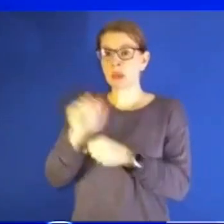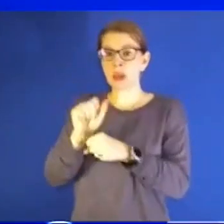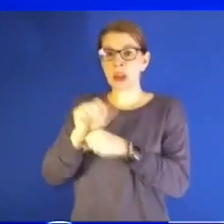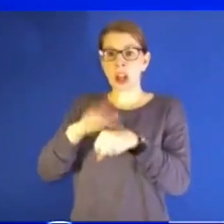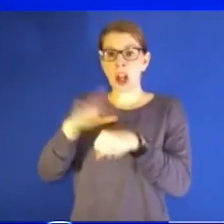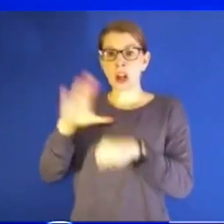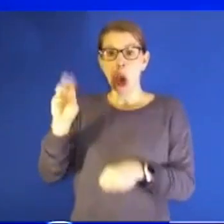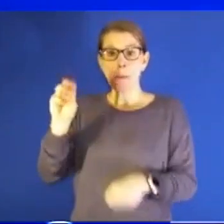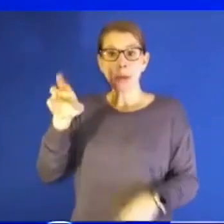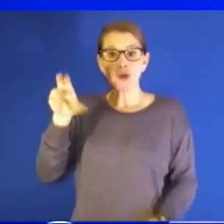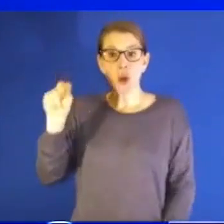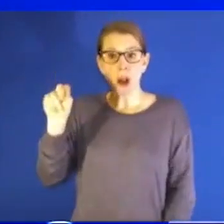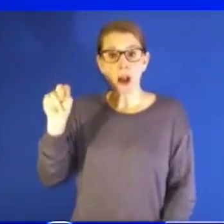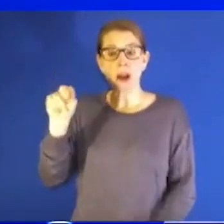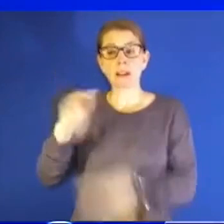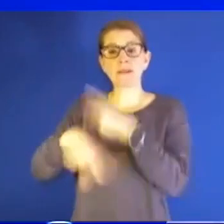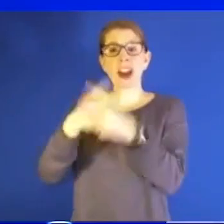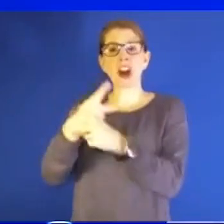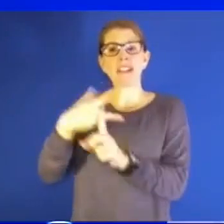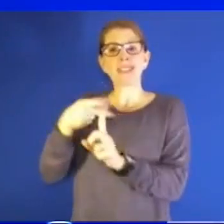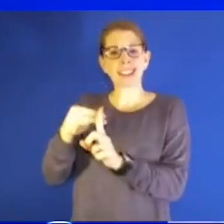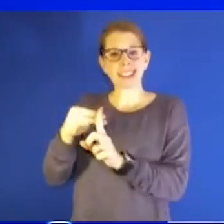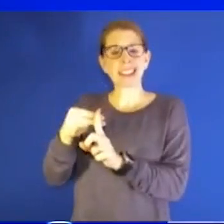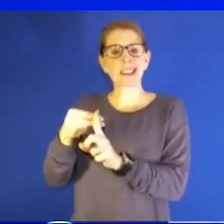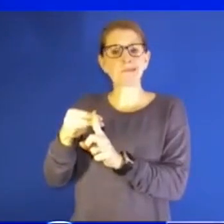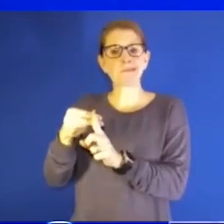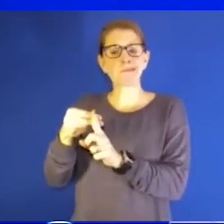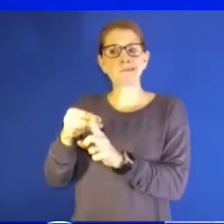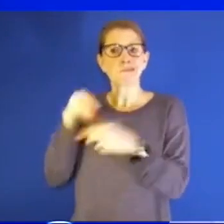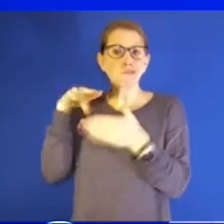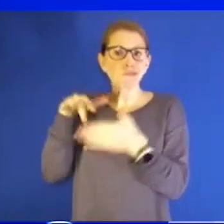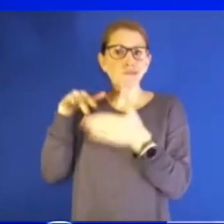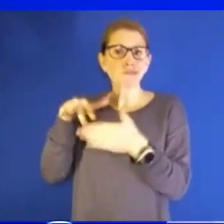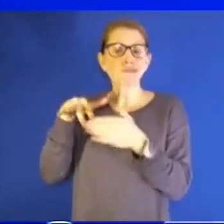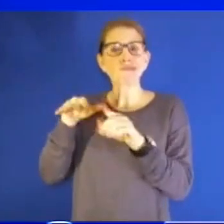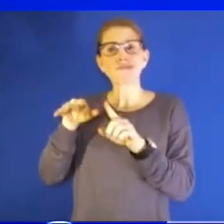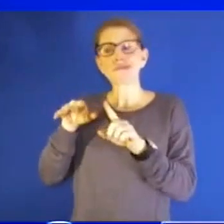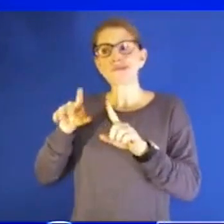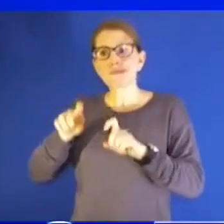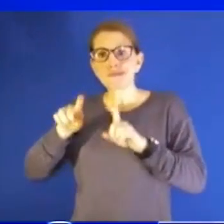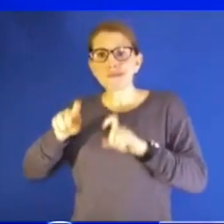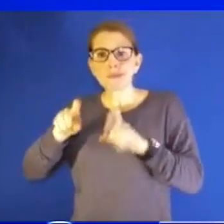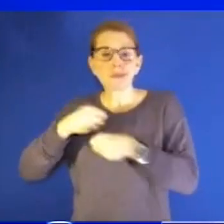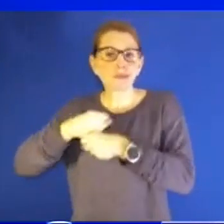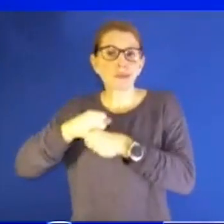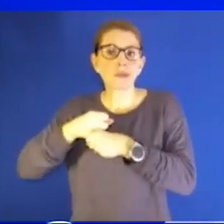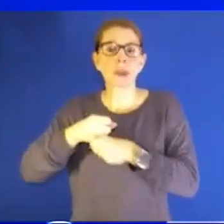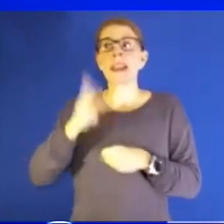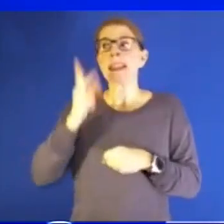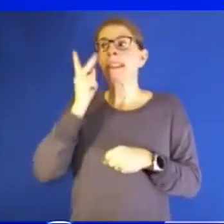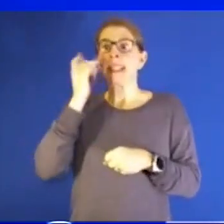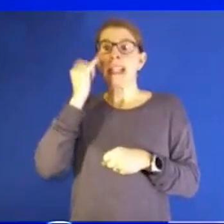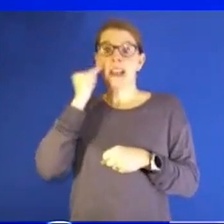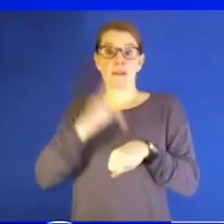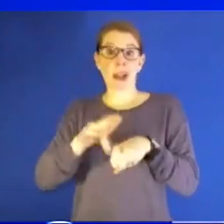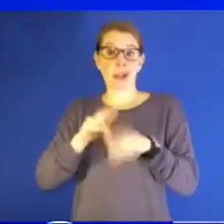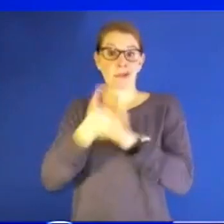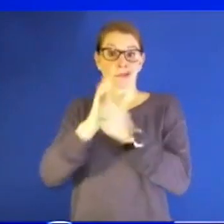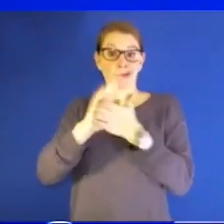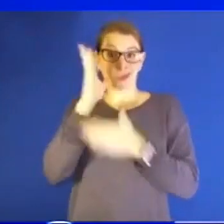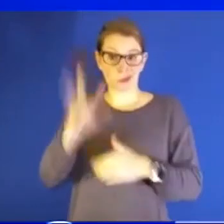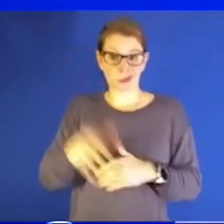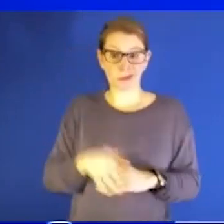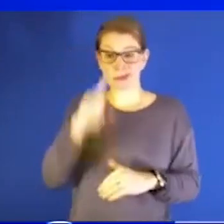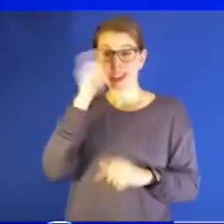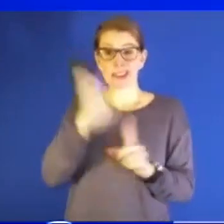variant vaccine. We'll see if that really does come to market, because we know that these current vaccines continue to